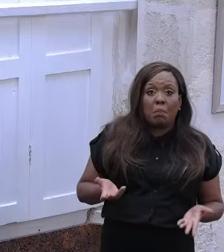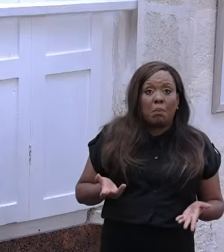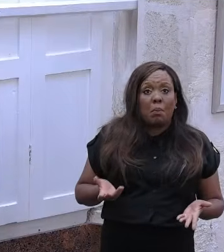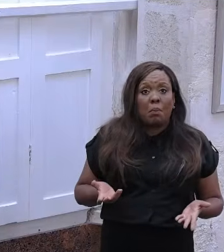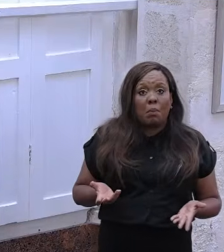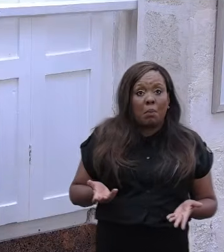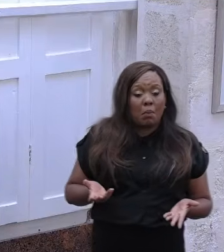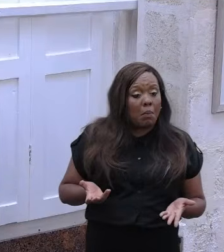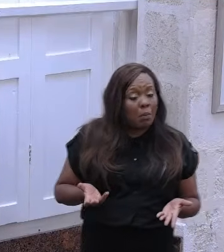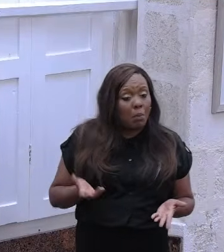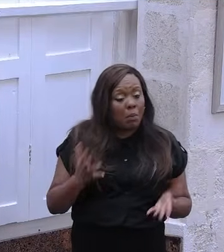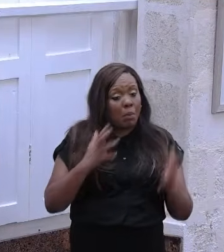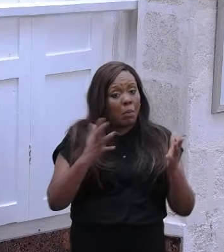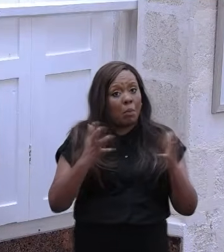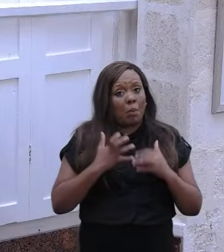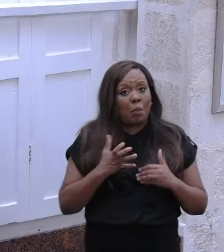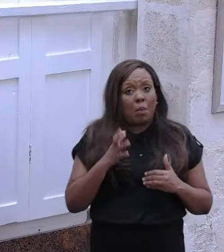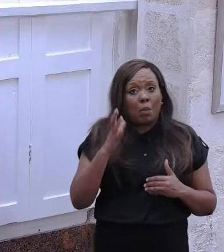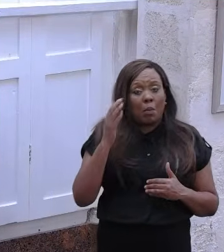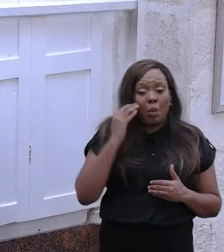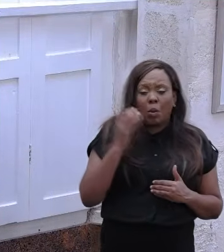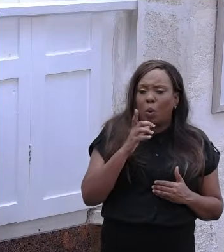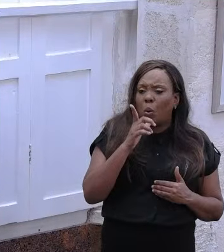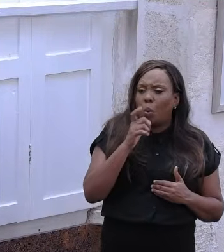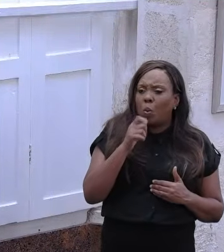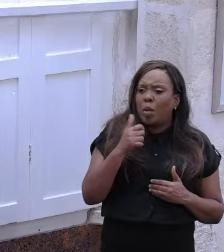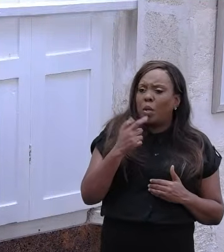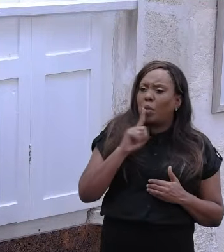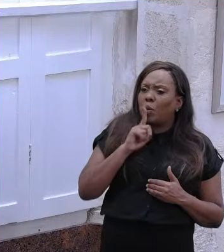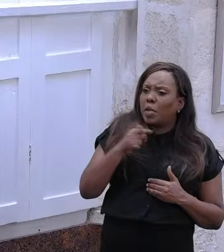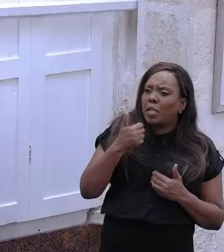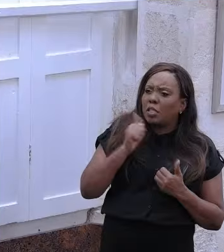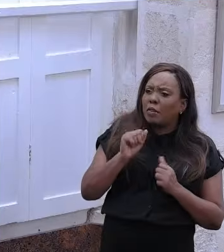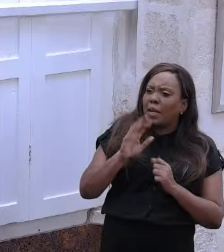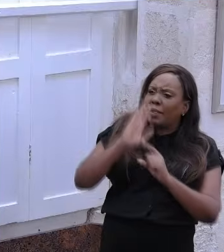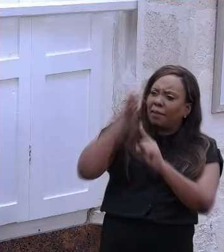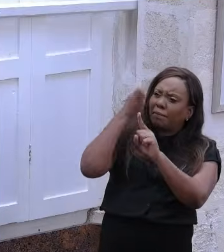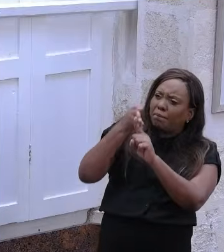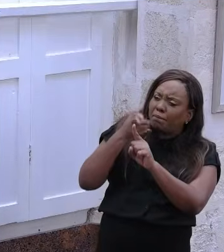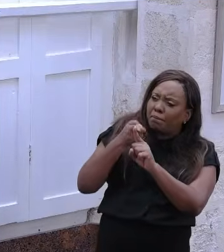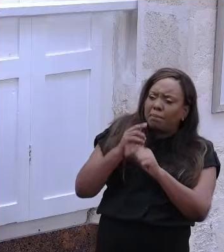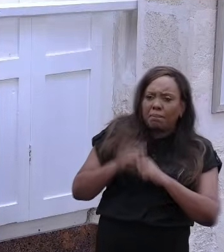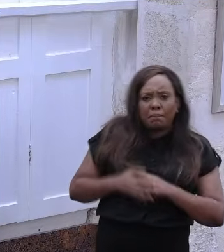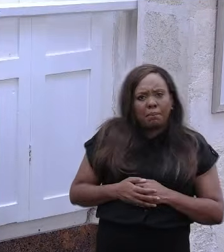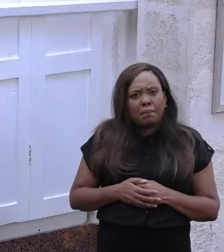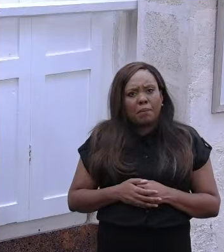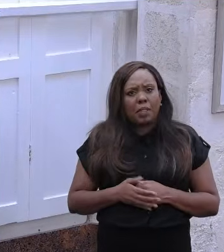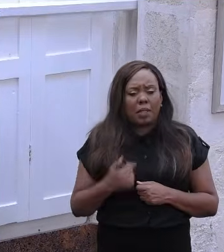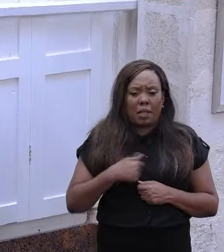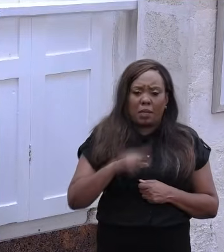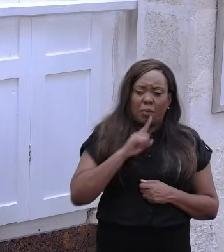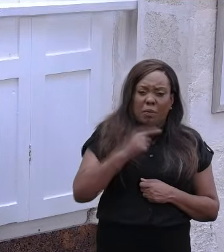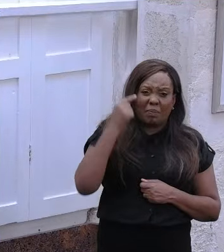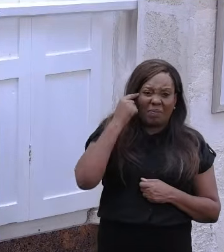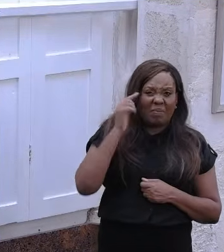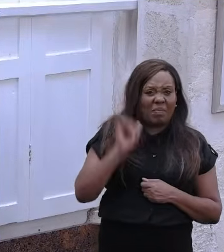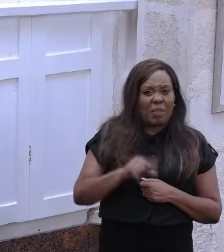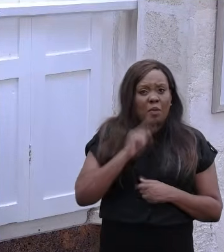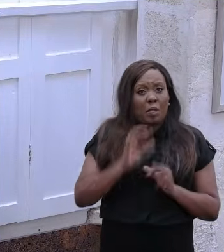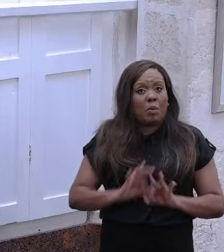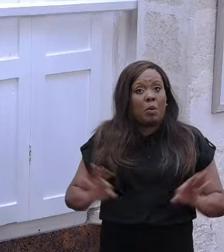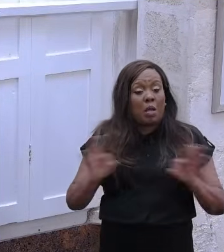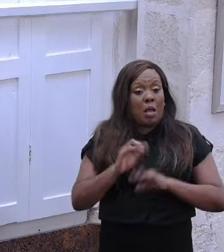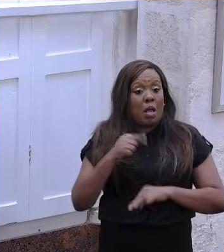we can see who we are really going after as those right people as well. So I think that I support this